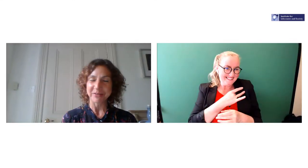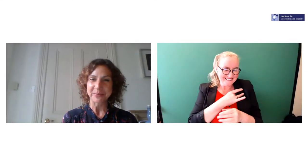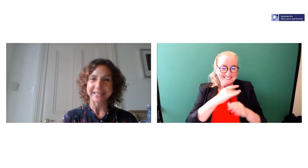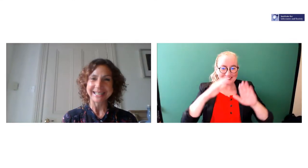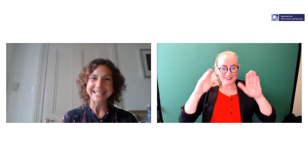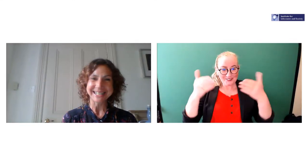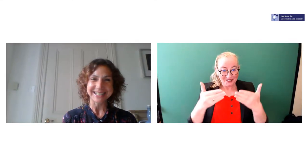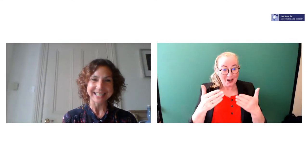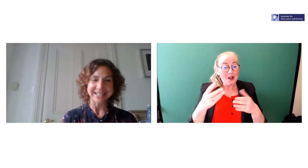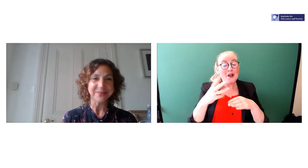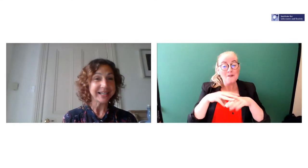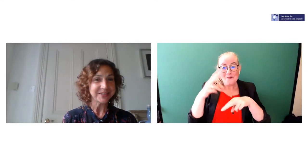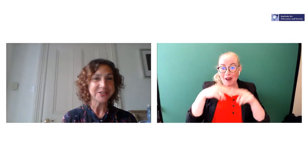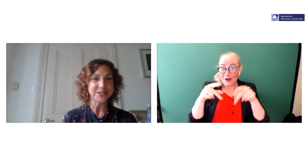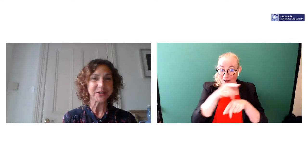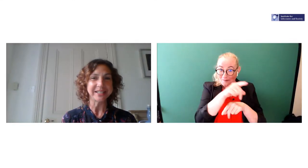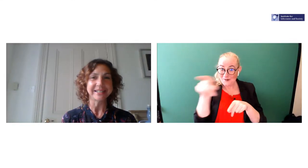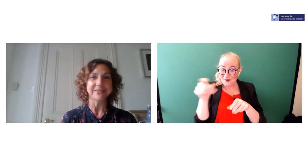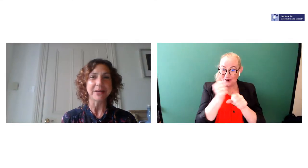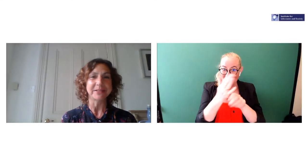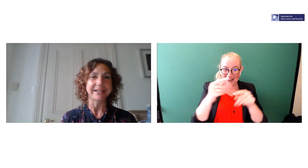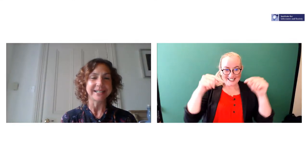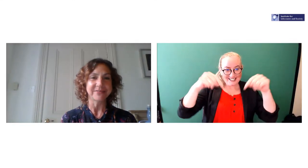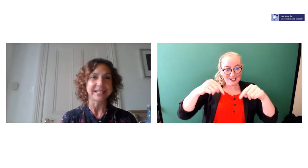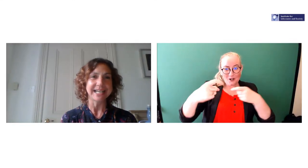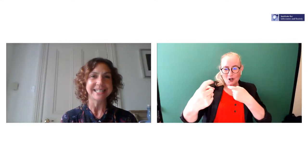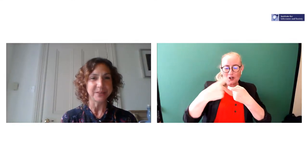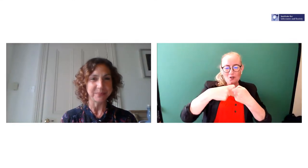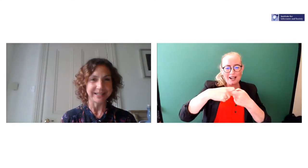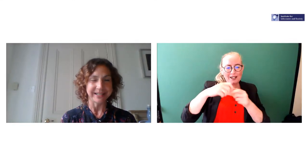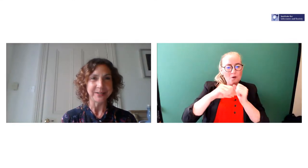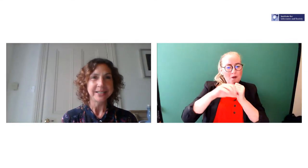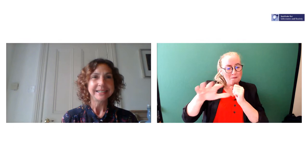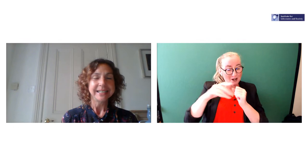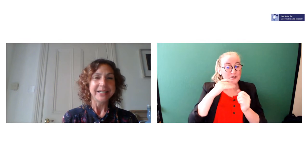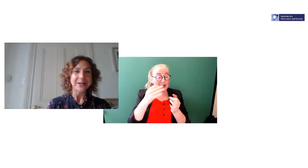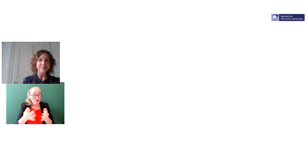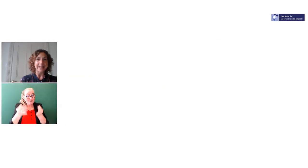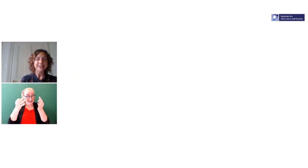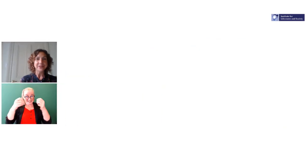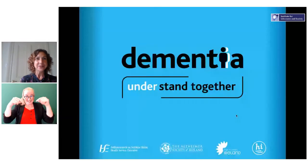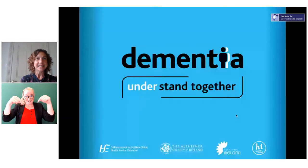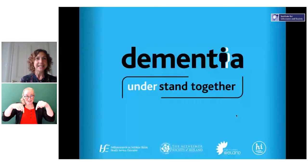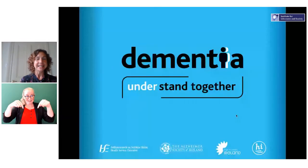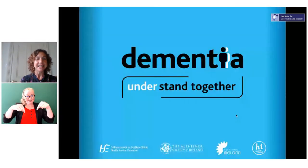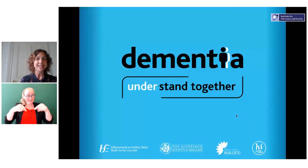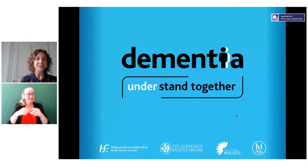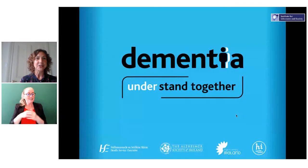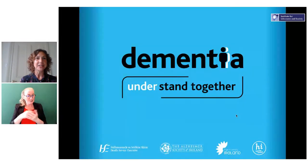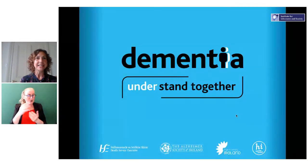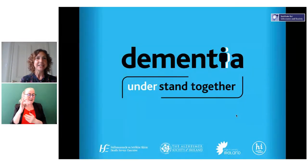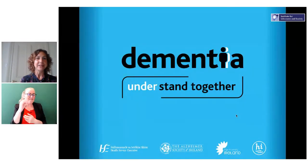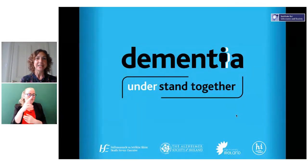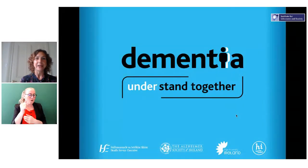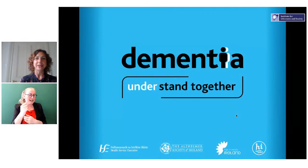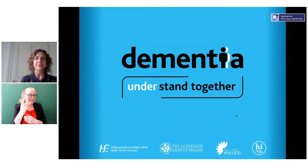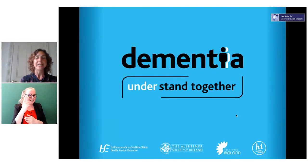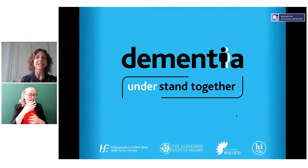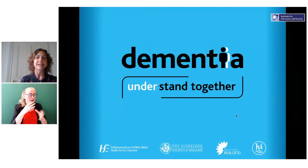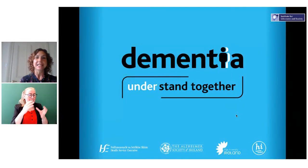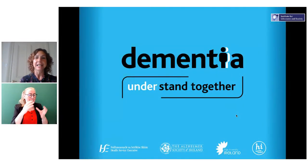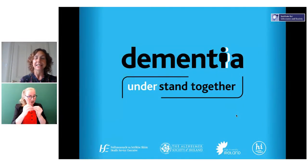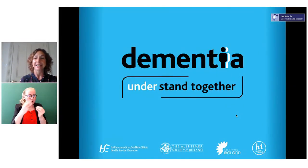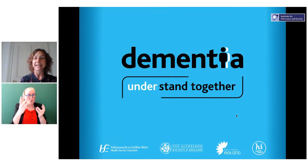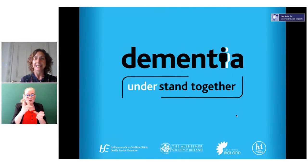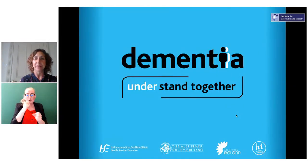welcome to everybody else today as well who's joining this webinar. It's fantastic to be here. As Fiona said, I'd like to talk a little bit about the